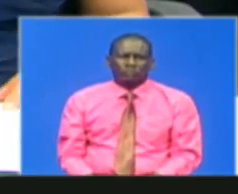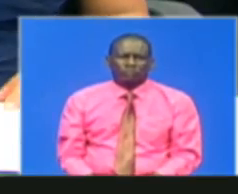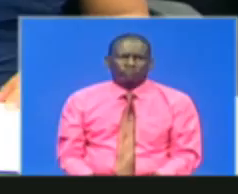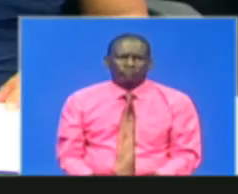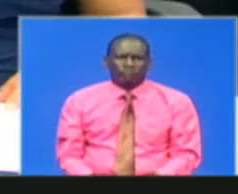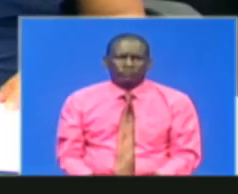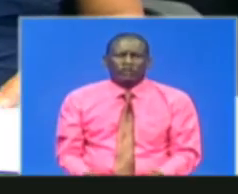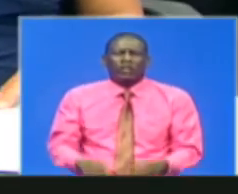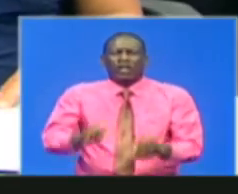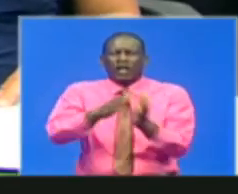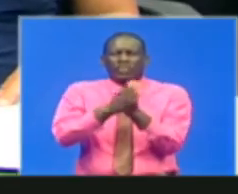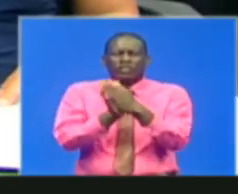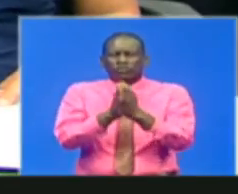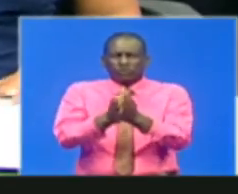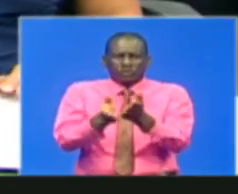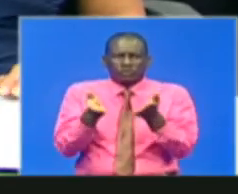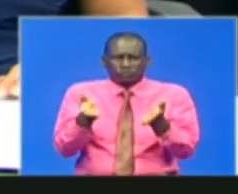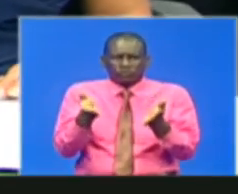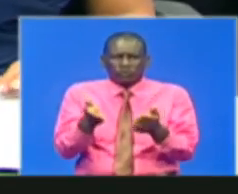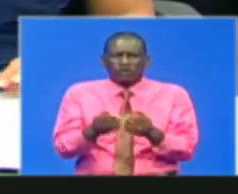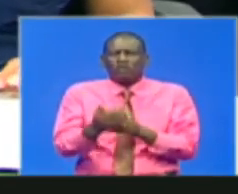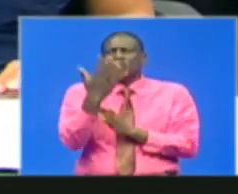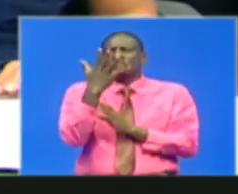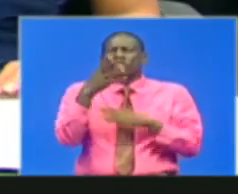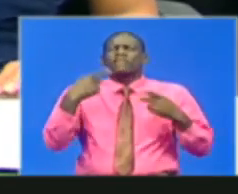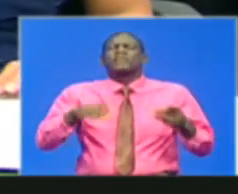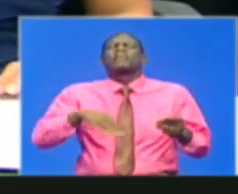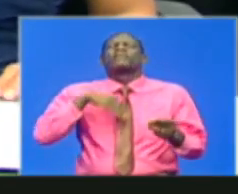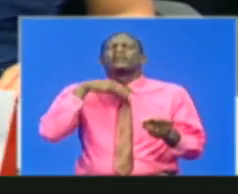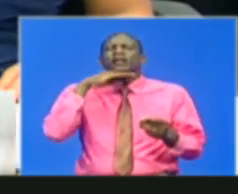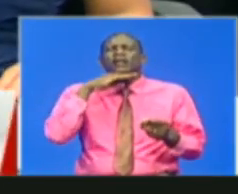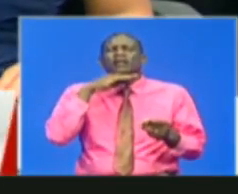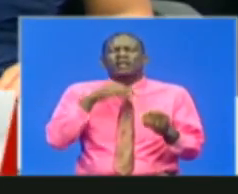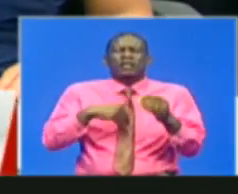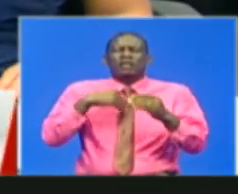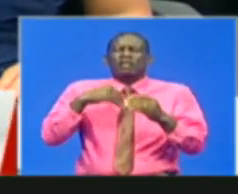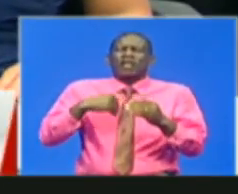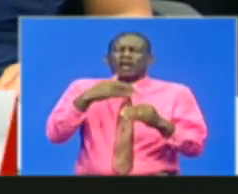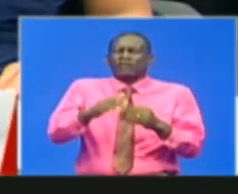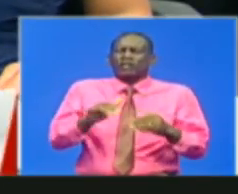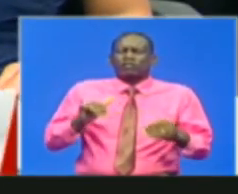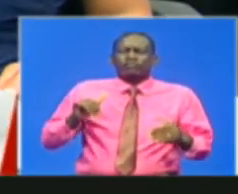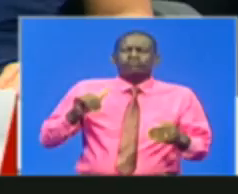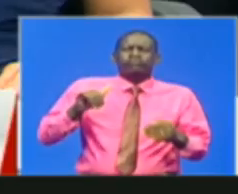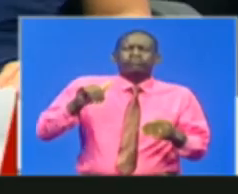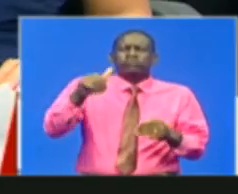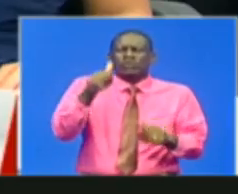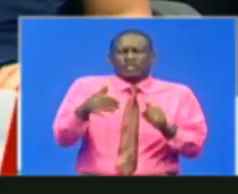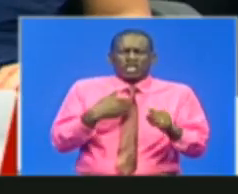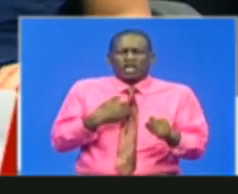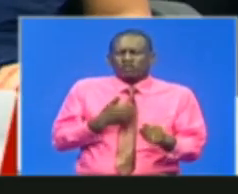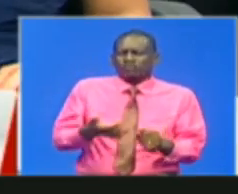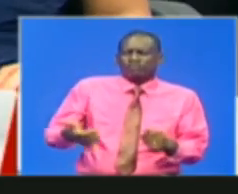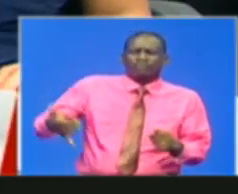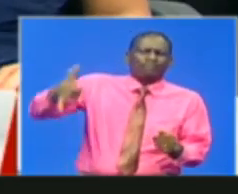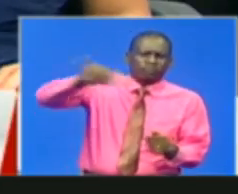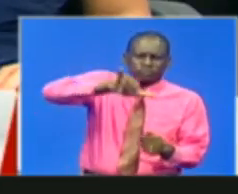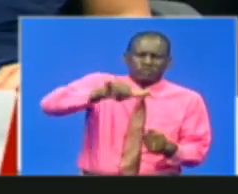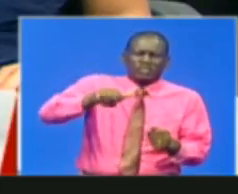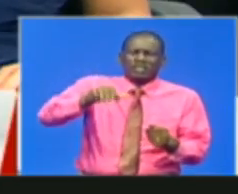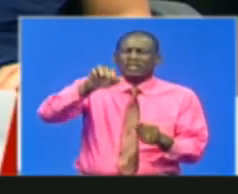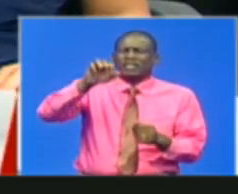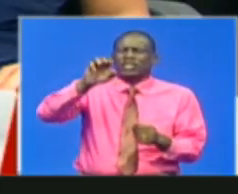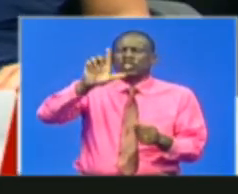To other stories making headlines, 5 people have died after the aircraft they were traveling in crashed in Masaita